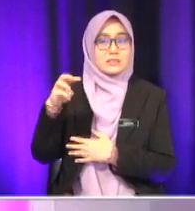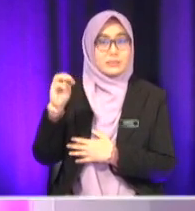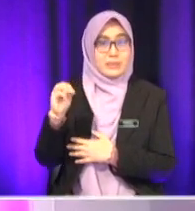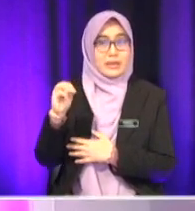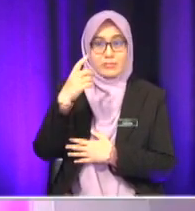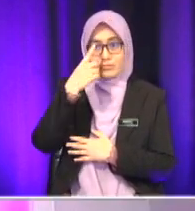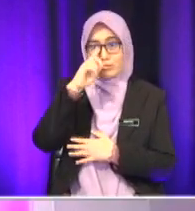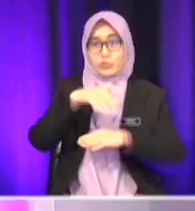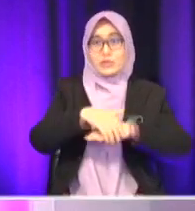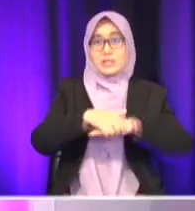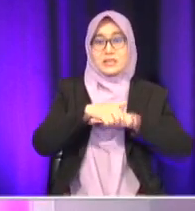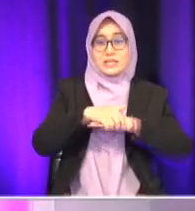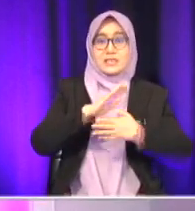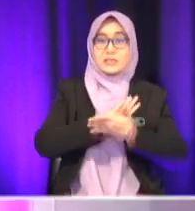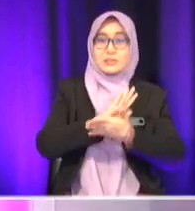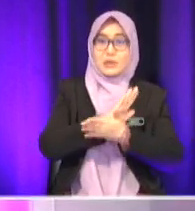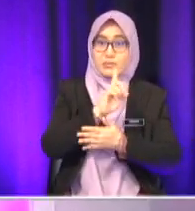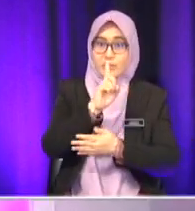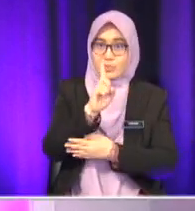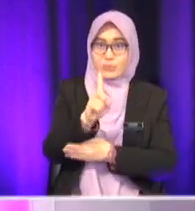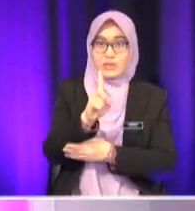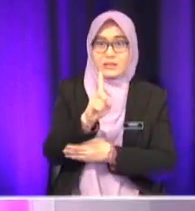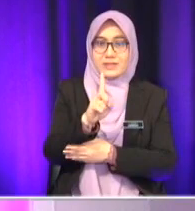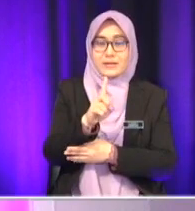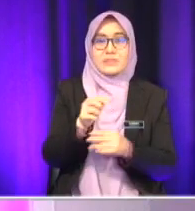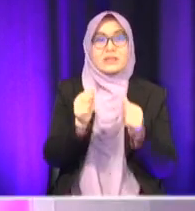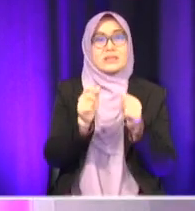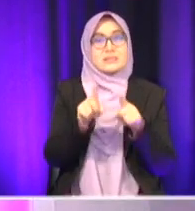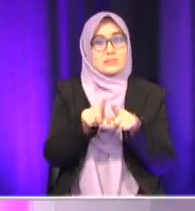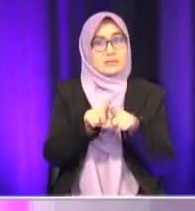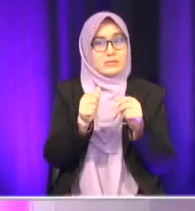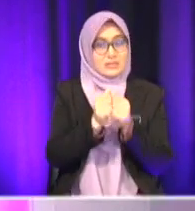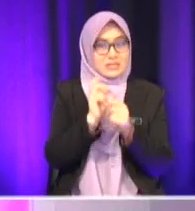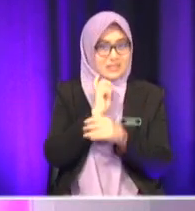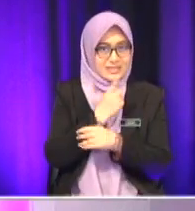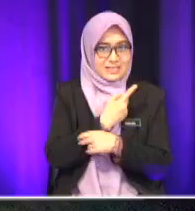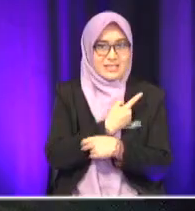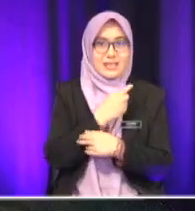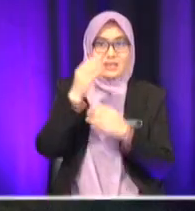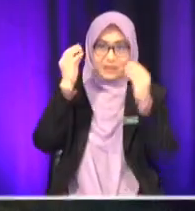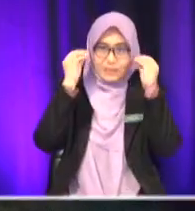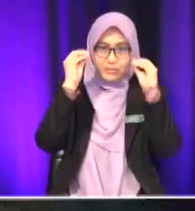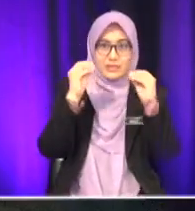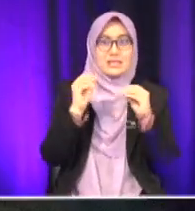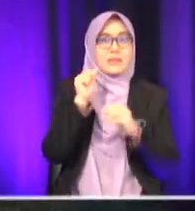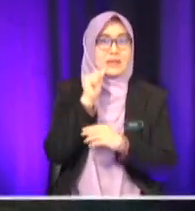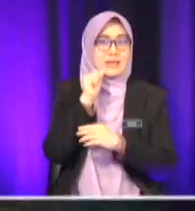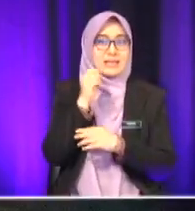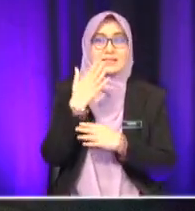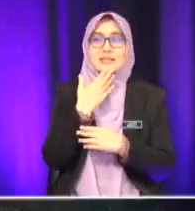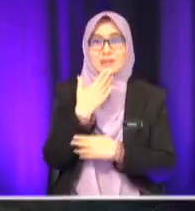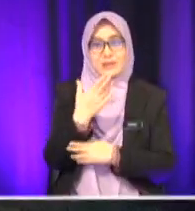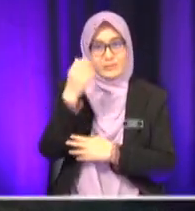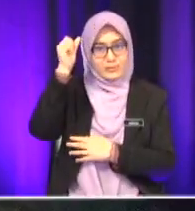is English, focusing on paper 1 together with Madam Eileen. All right, Madam, shall we continue? Yeah, thank you, Sean. Okay, we are going